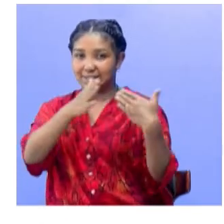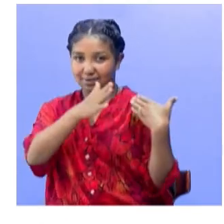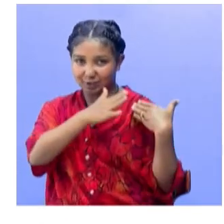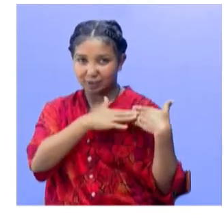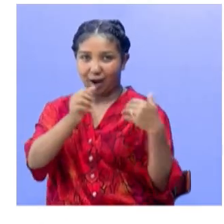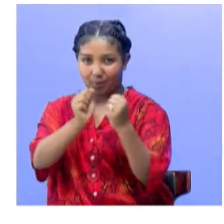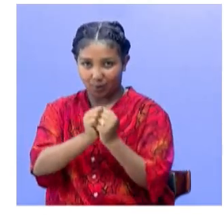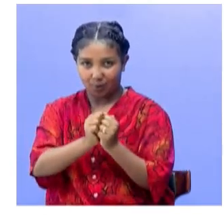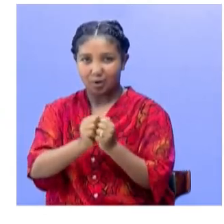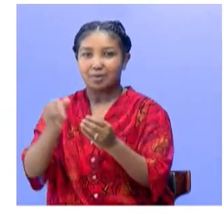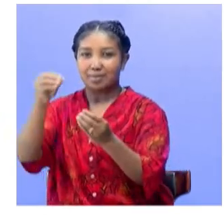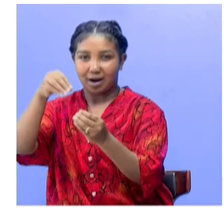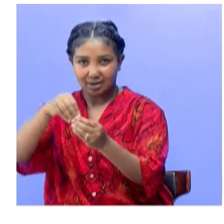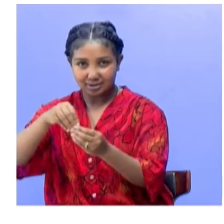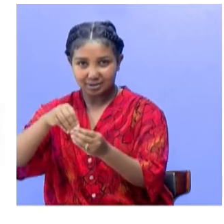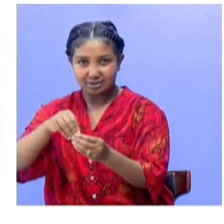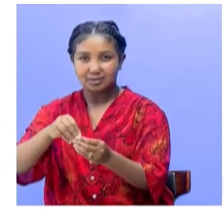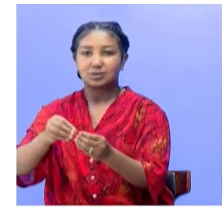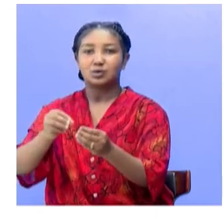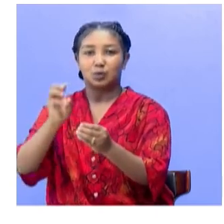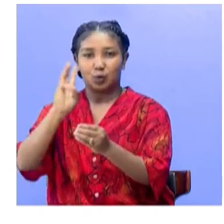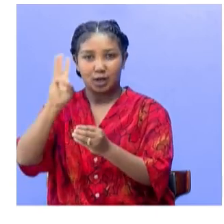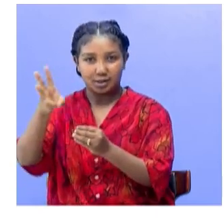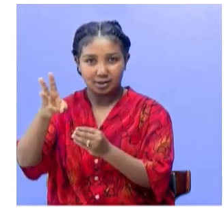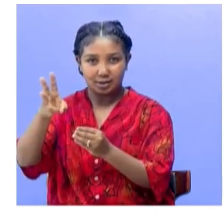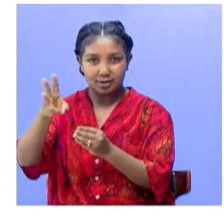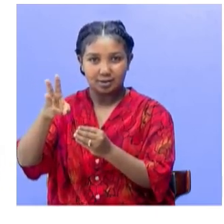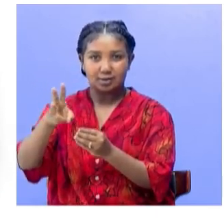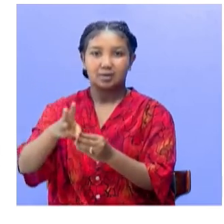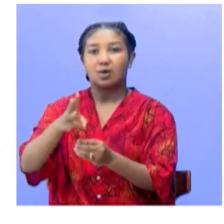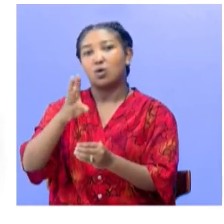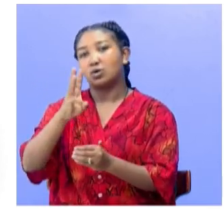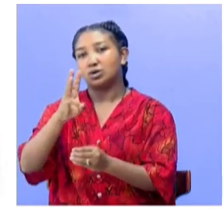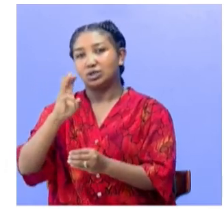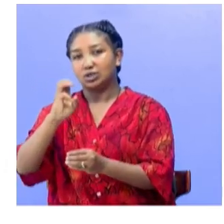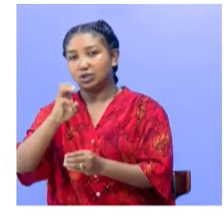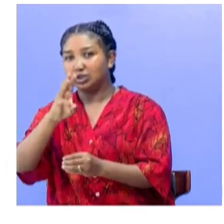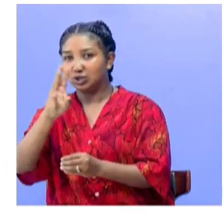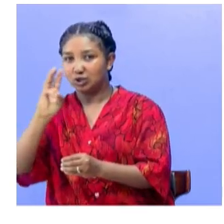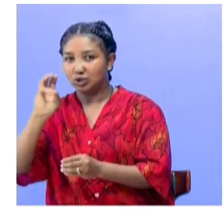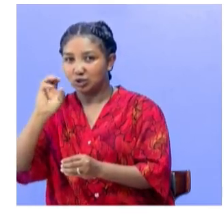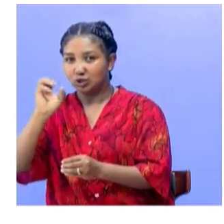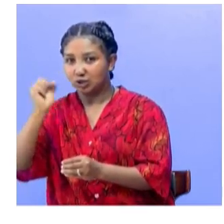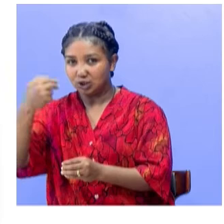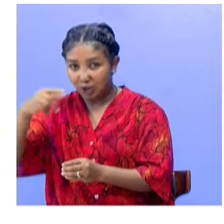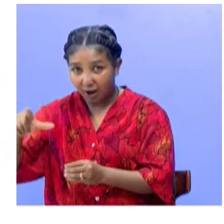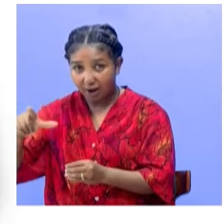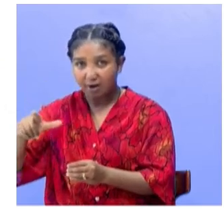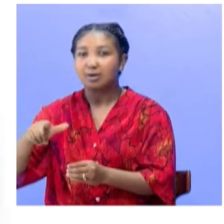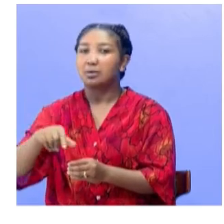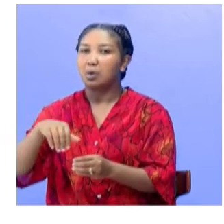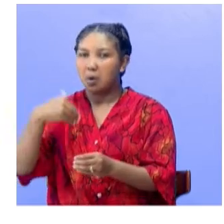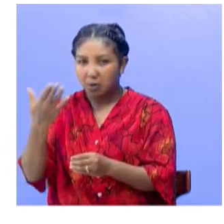Subject, plus, will, yes, shall. How about the modal